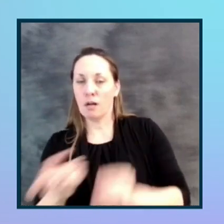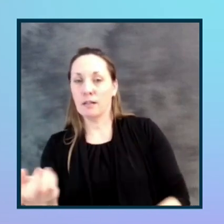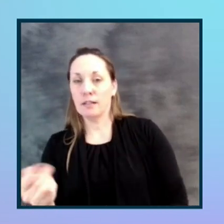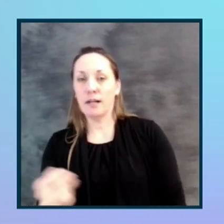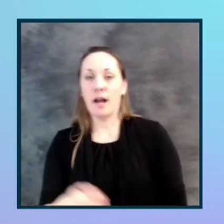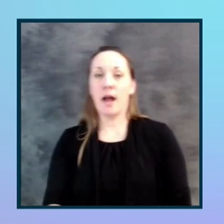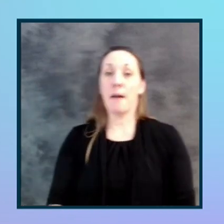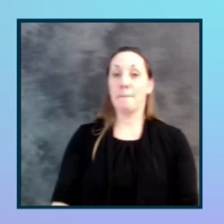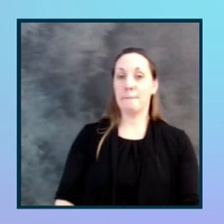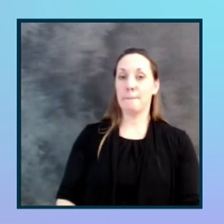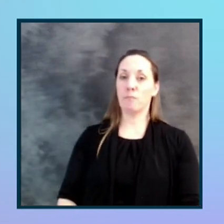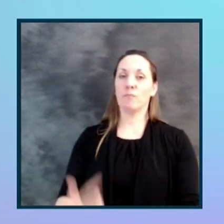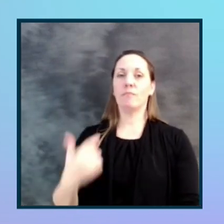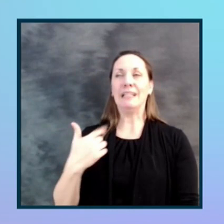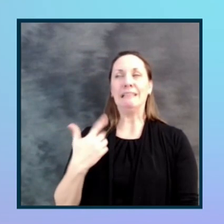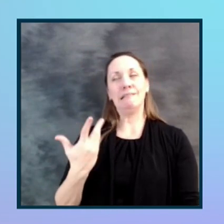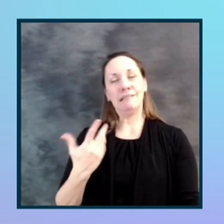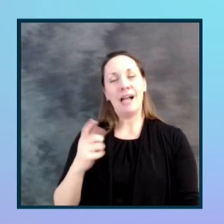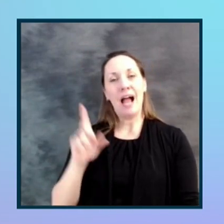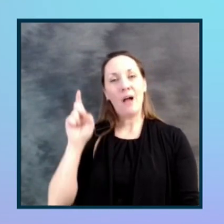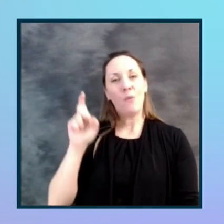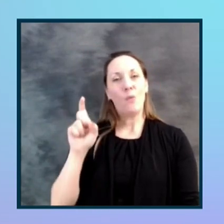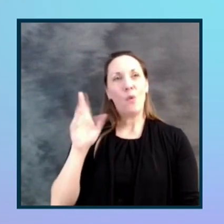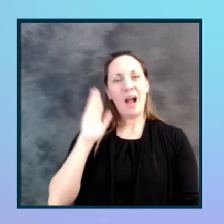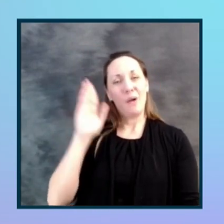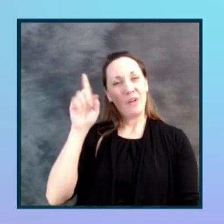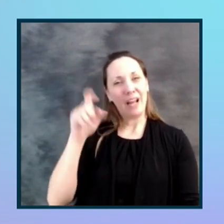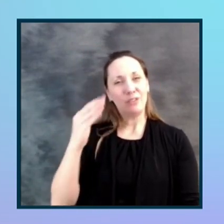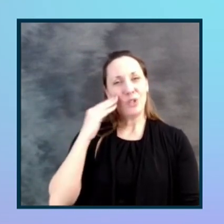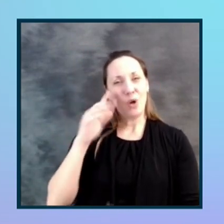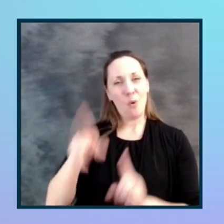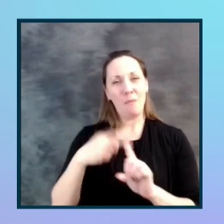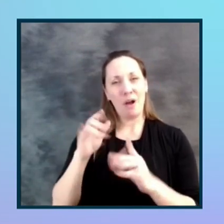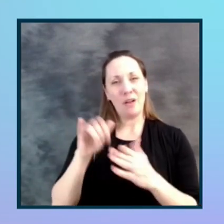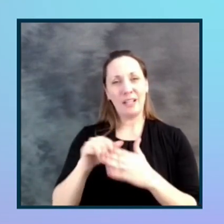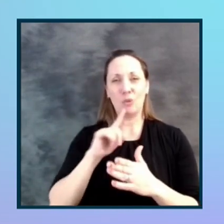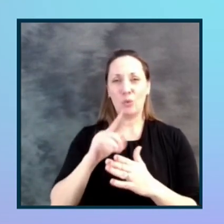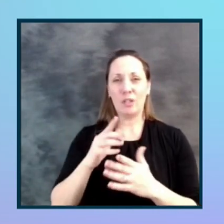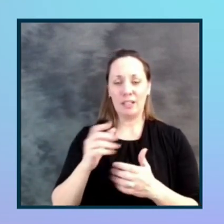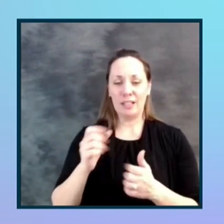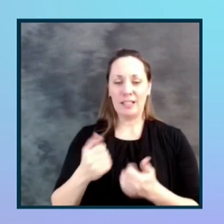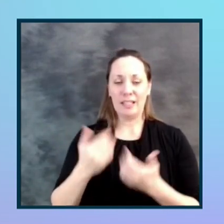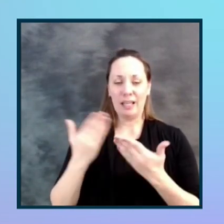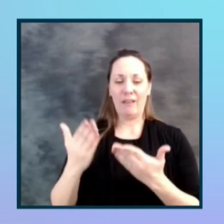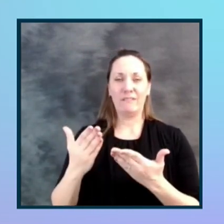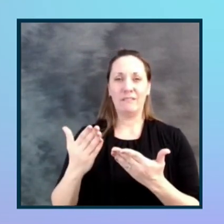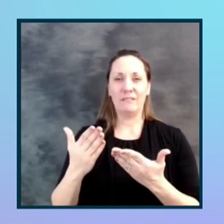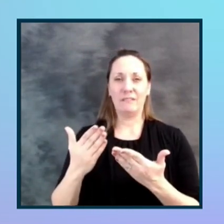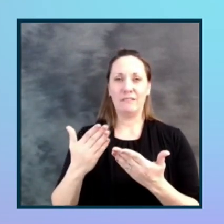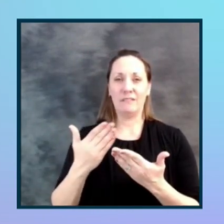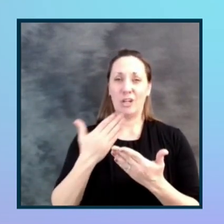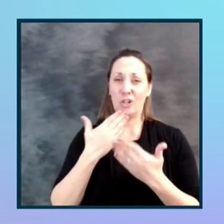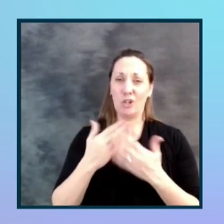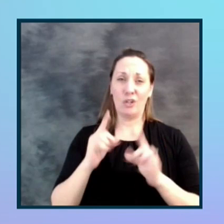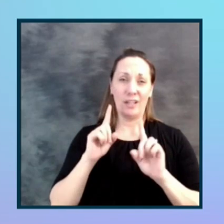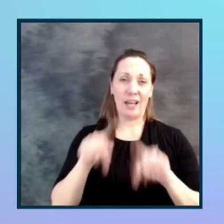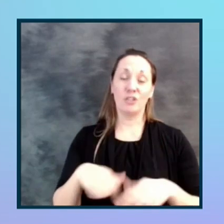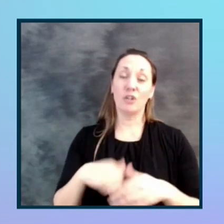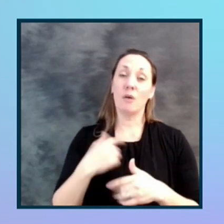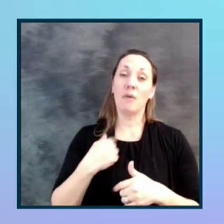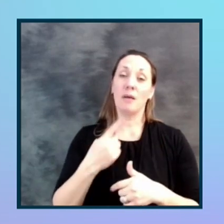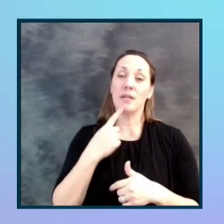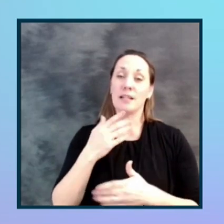I'll have to know more about this org to really give a targeted answer, but I'm going to just throw out some